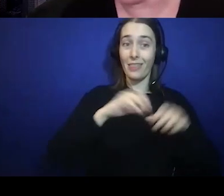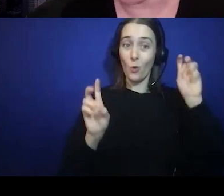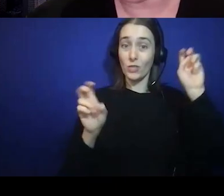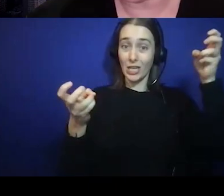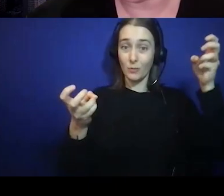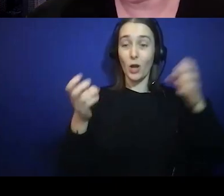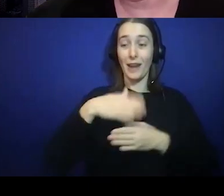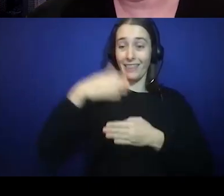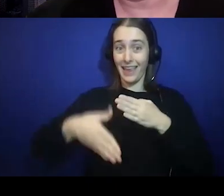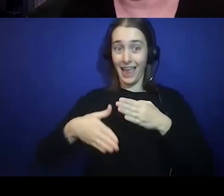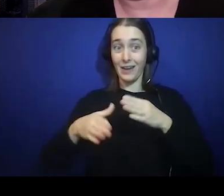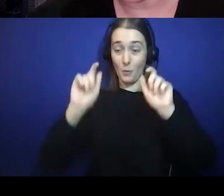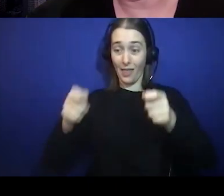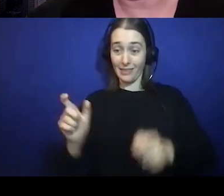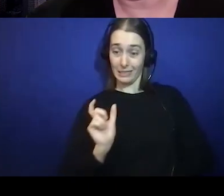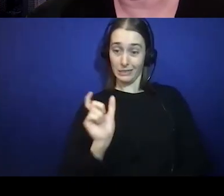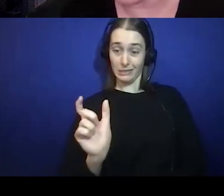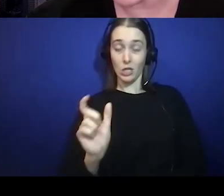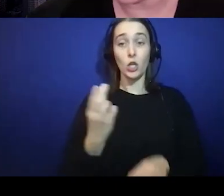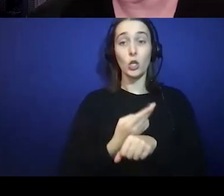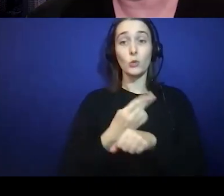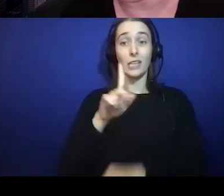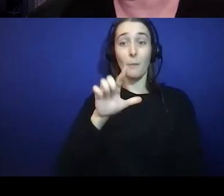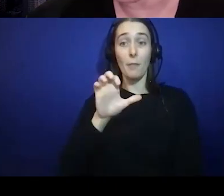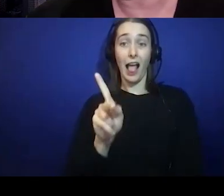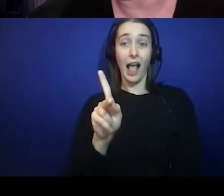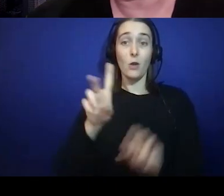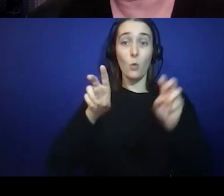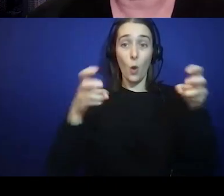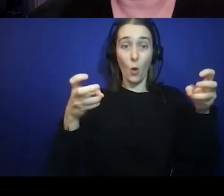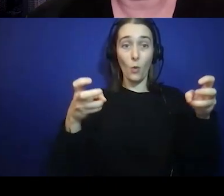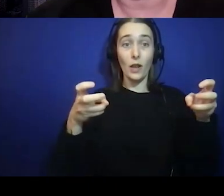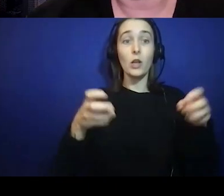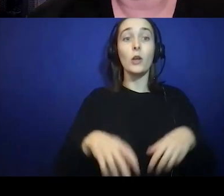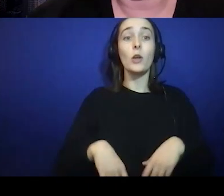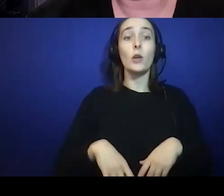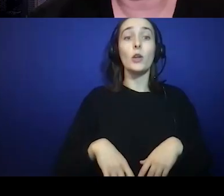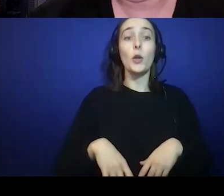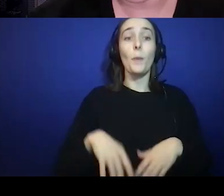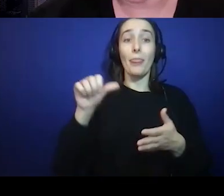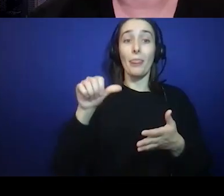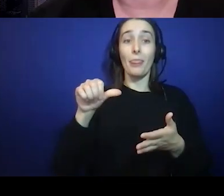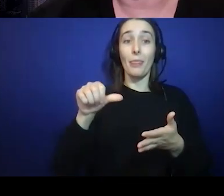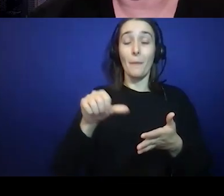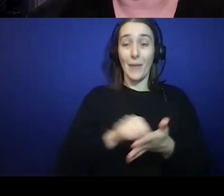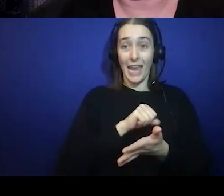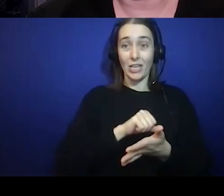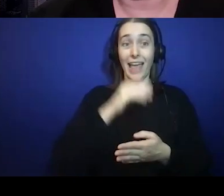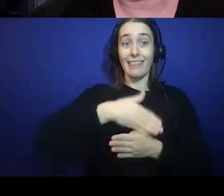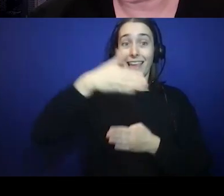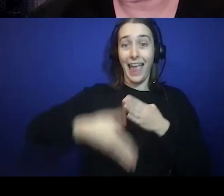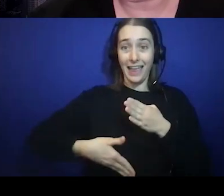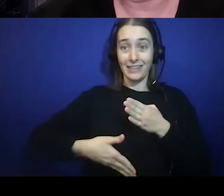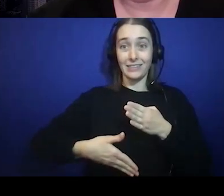a block quote, you put the period, at the end of the quotation. So in this case, after the